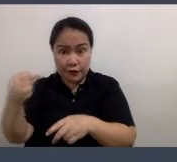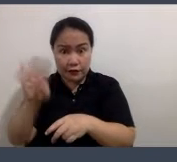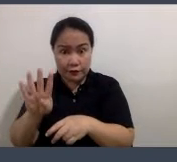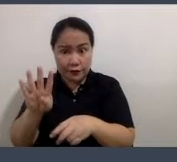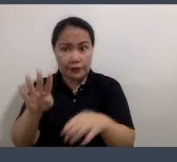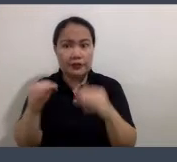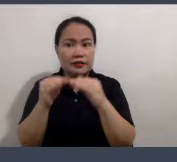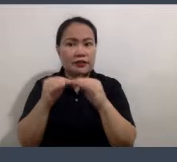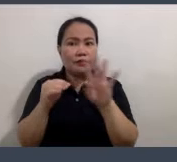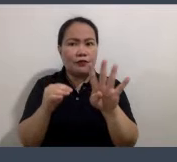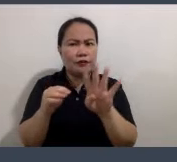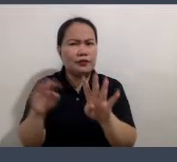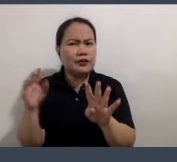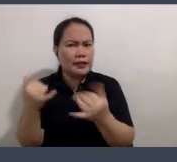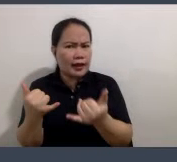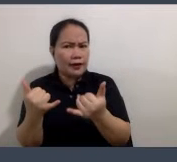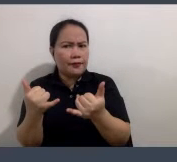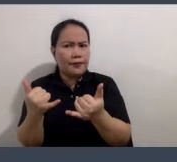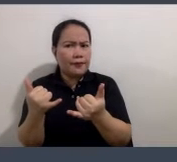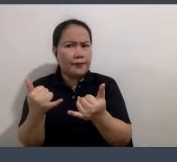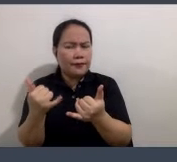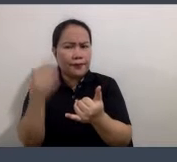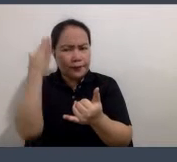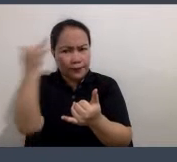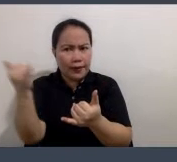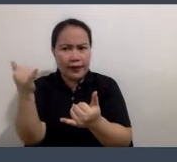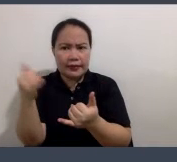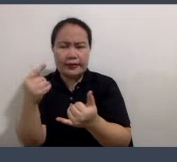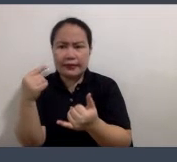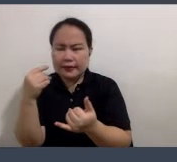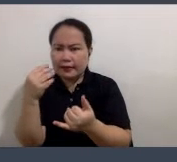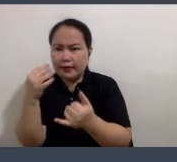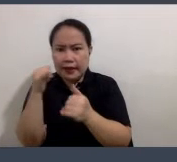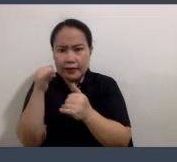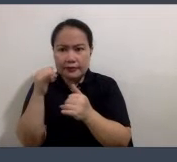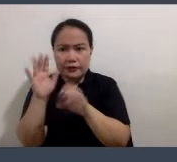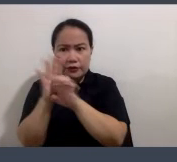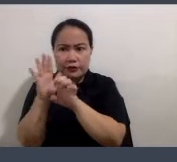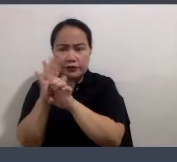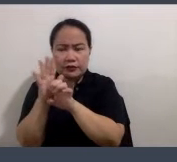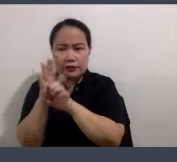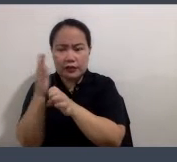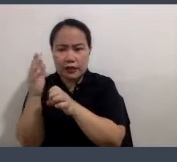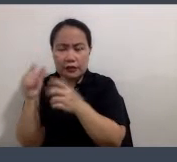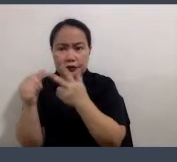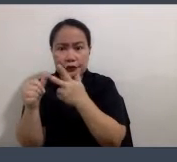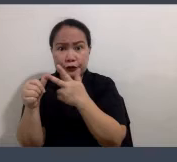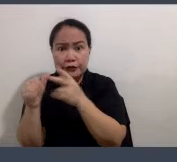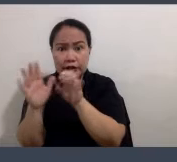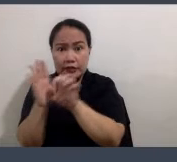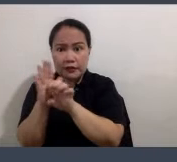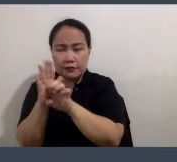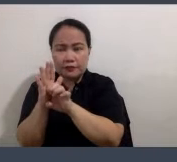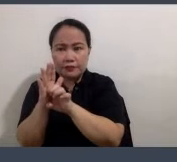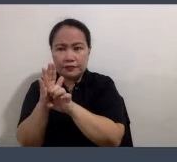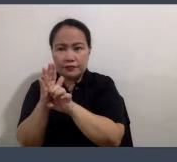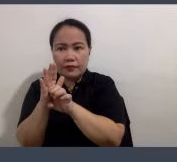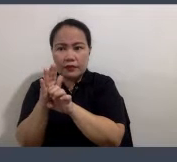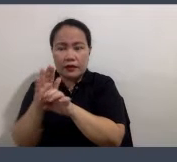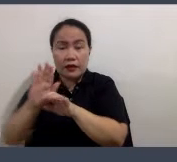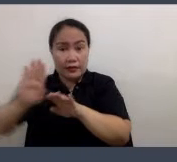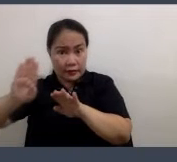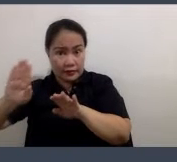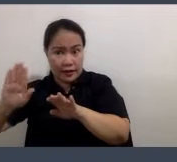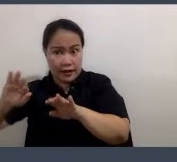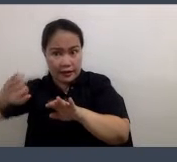also 4. Now, why it is negative 4? Okay, so, isa-isahin natin.